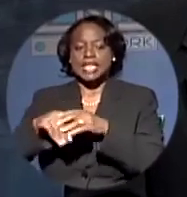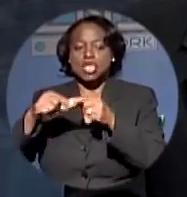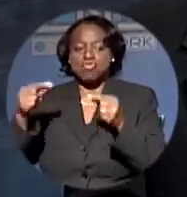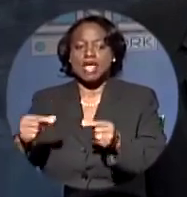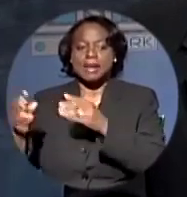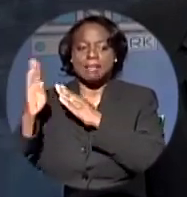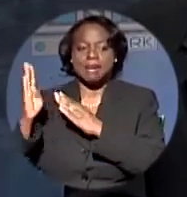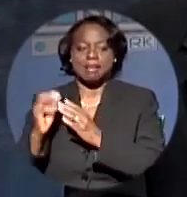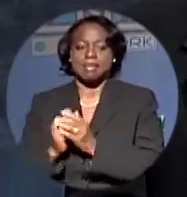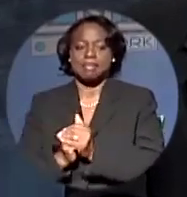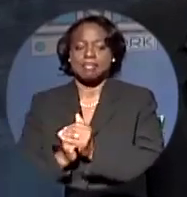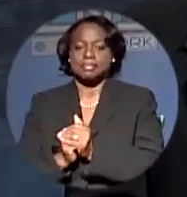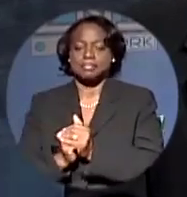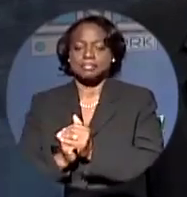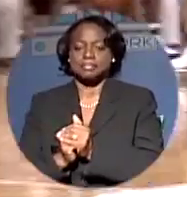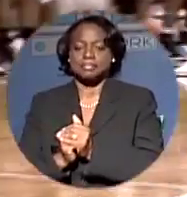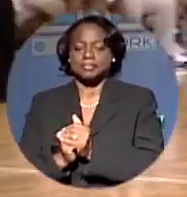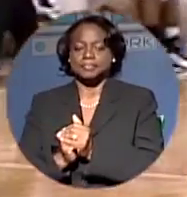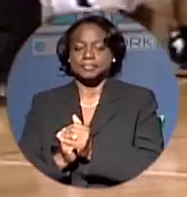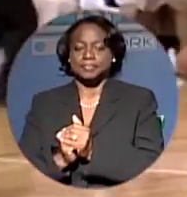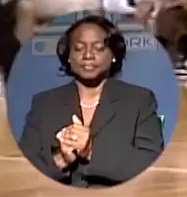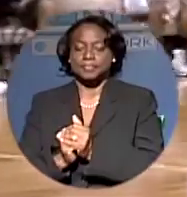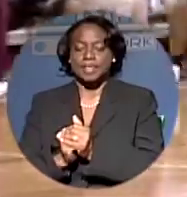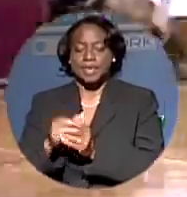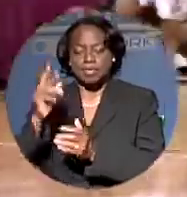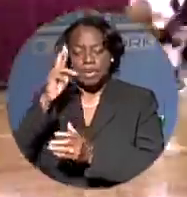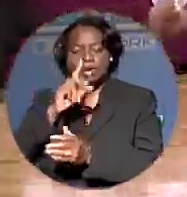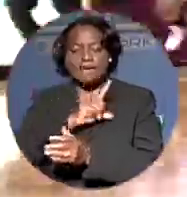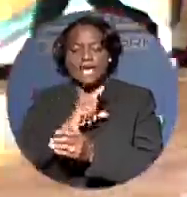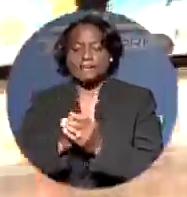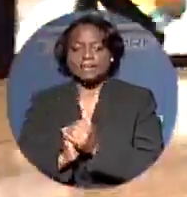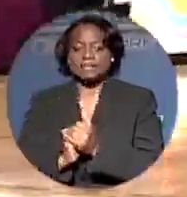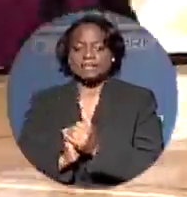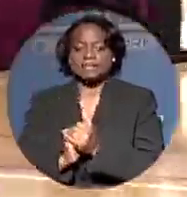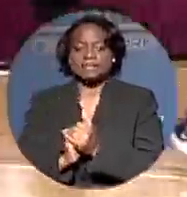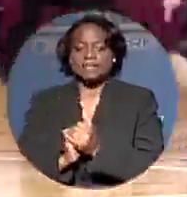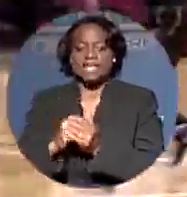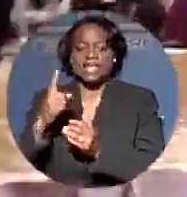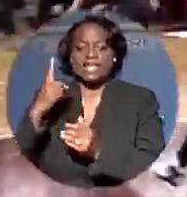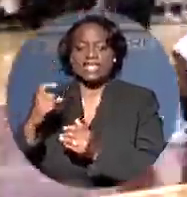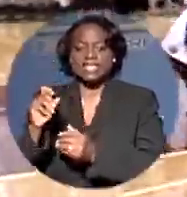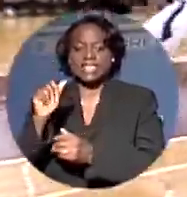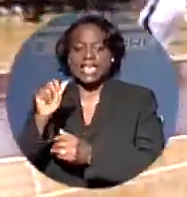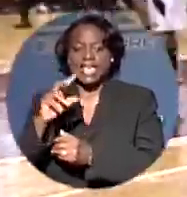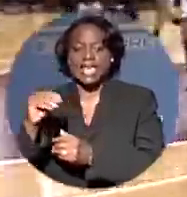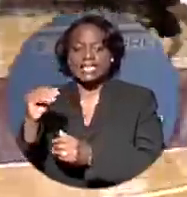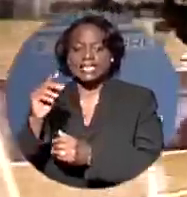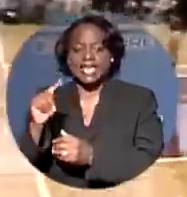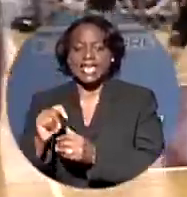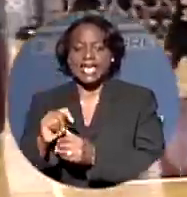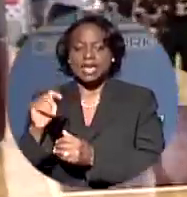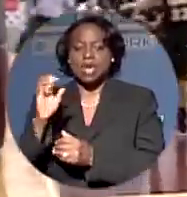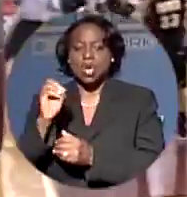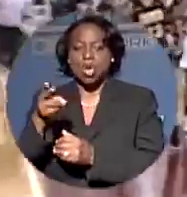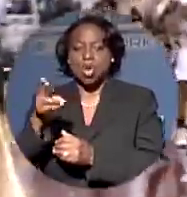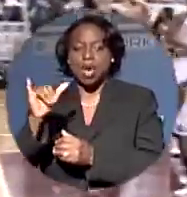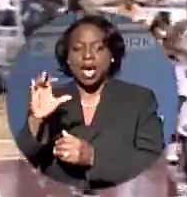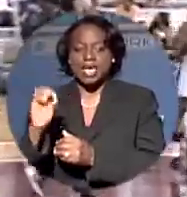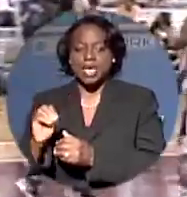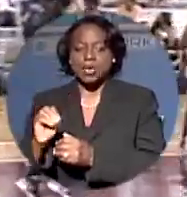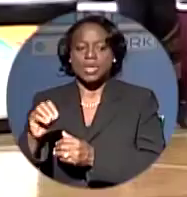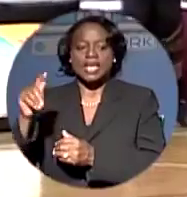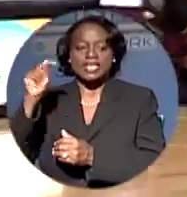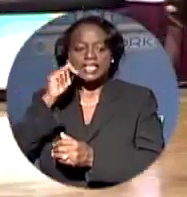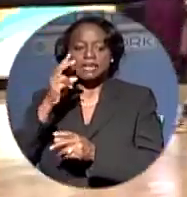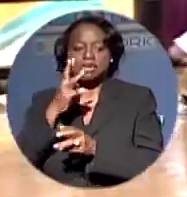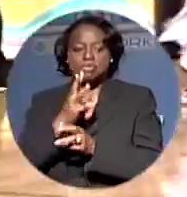was courtside. Iowa and Texas A&M at the Lucayan Championship, and what a ball game. Tara White with the finish on